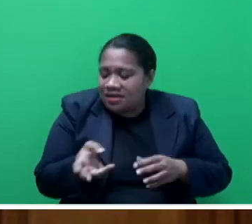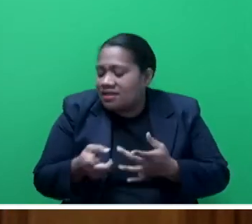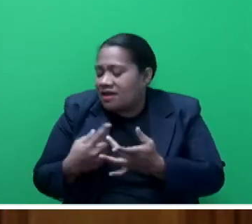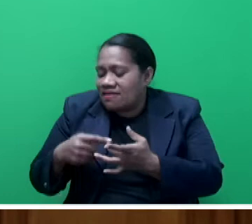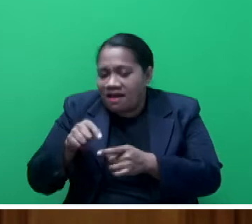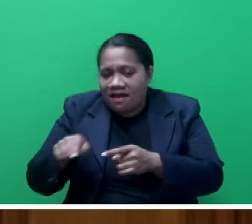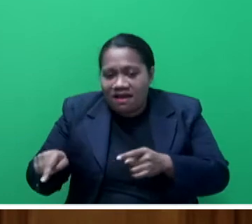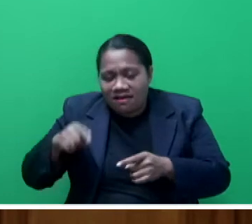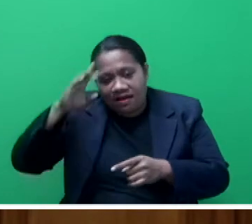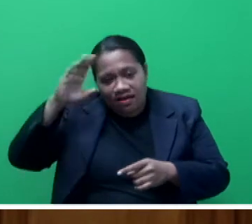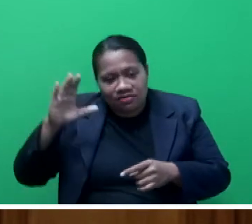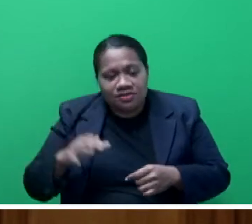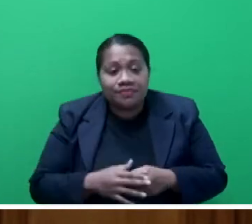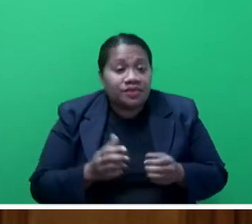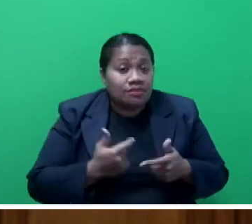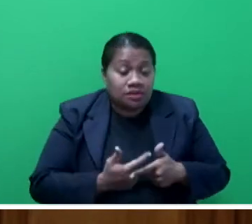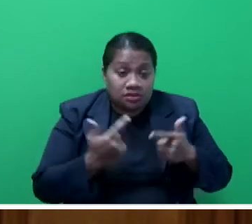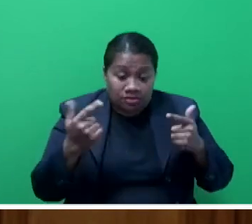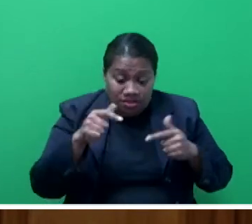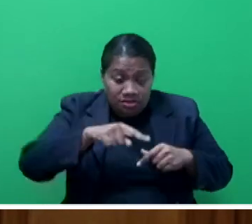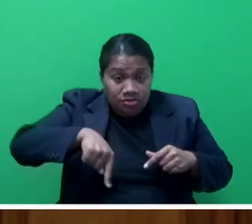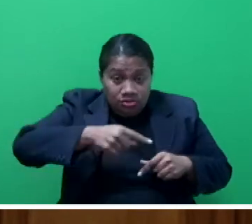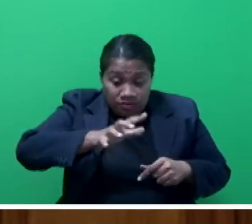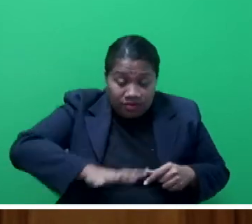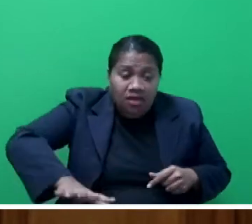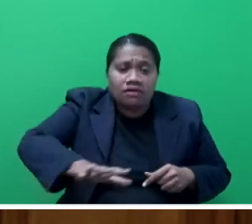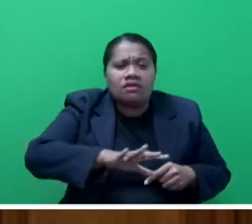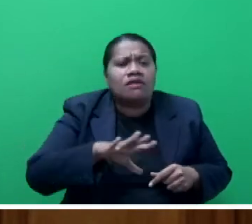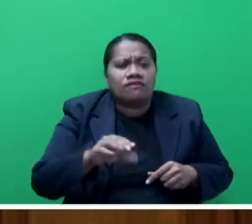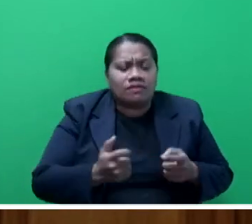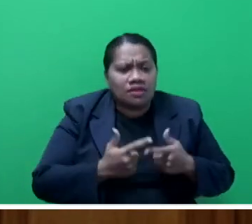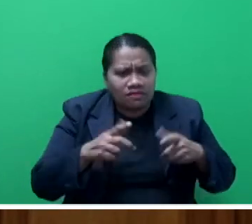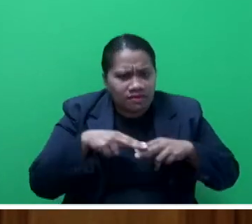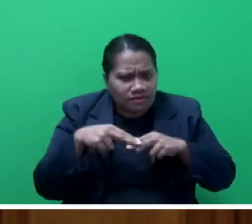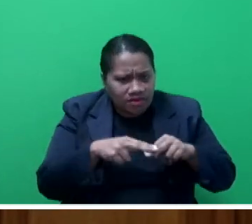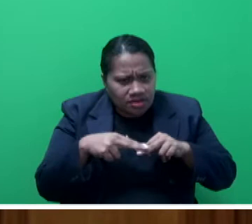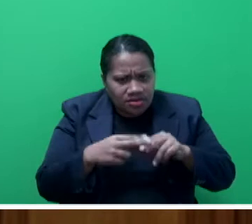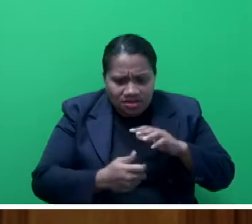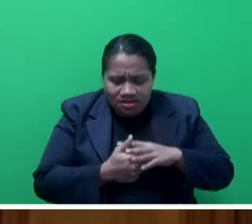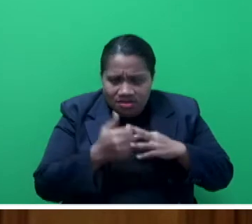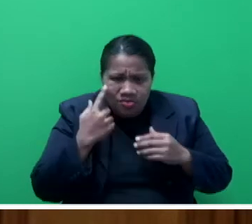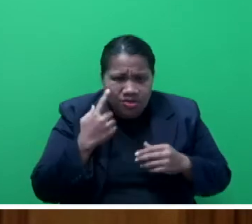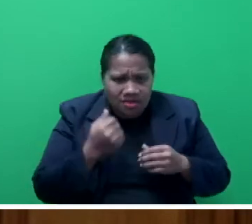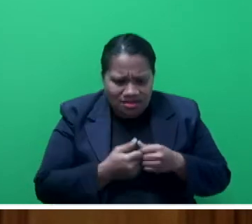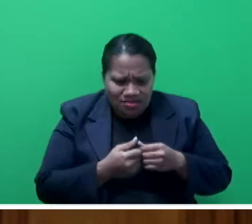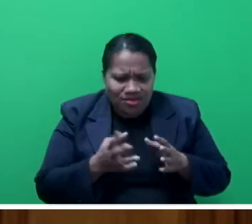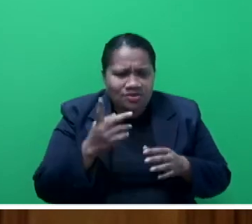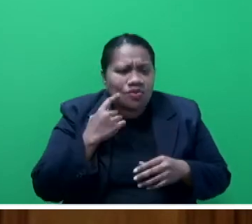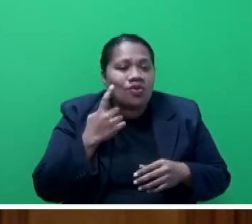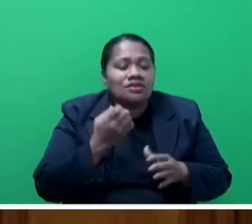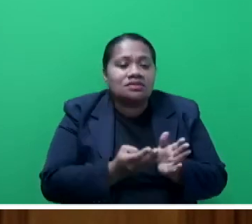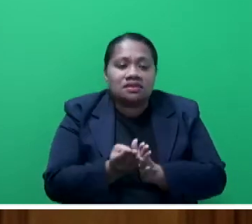Suva area accounts for the largest set of Fijians accessing water and wastewater services. Post-tropical cyclone